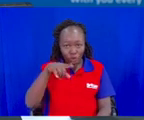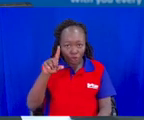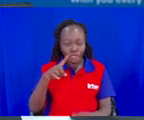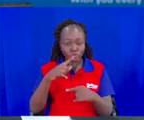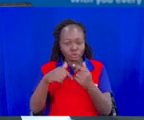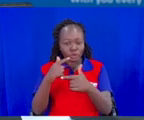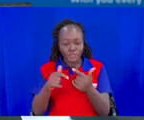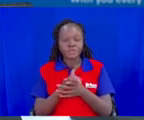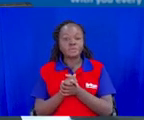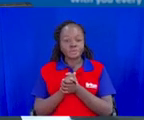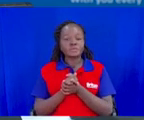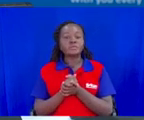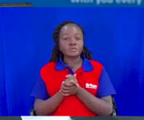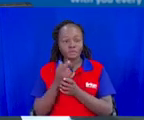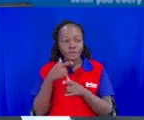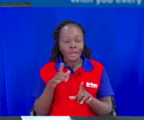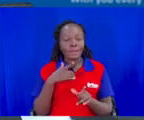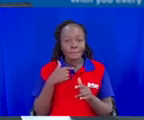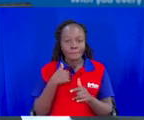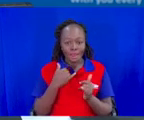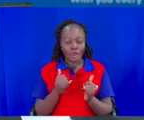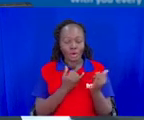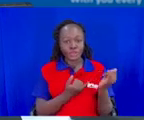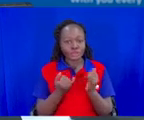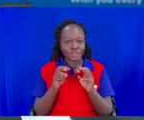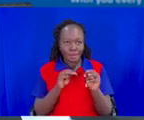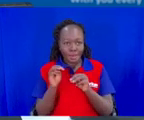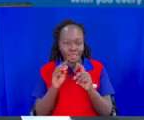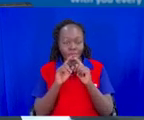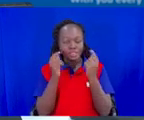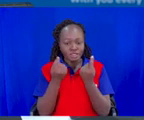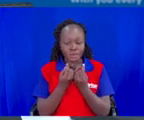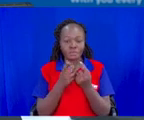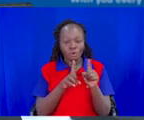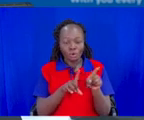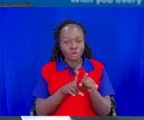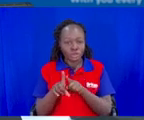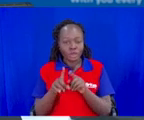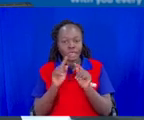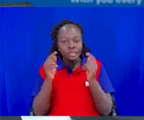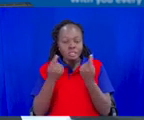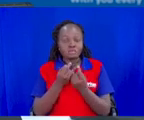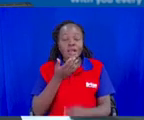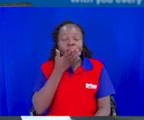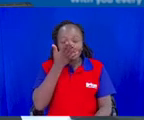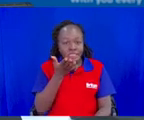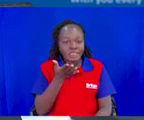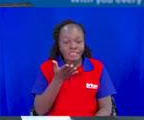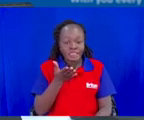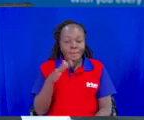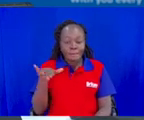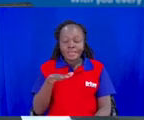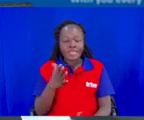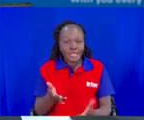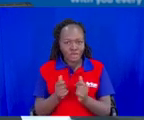way. Let me now introduce the management team as well as the team of advisors present